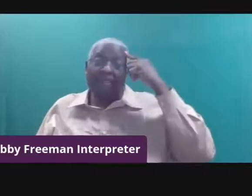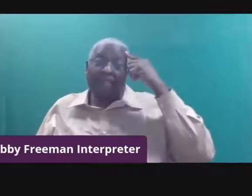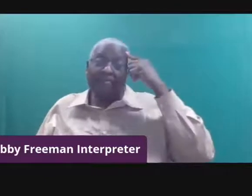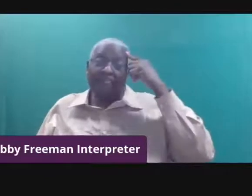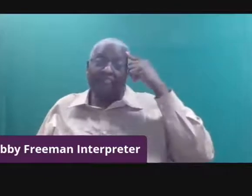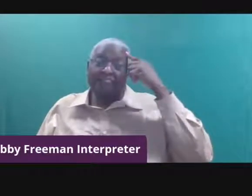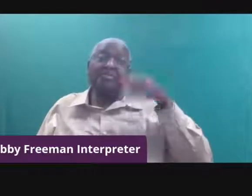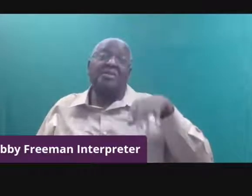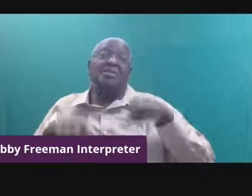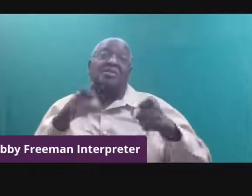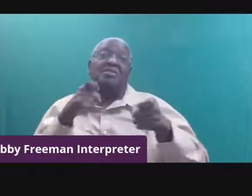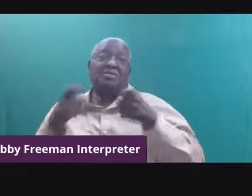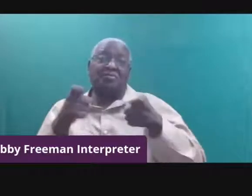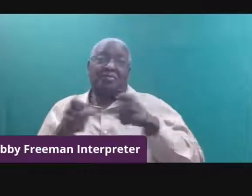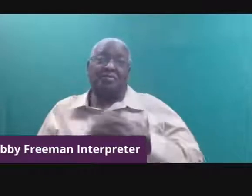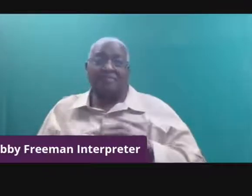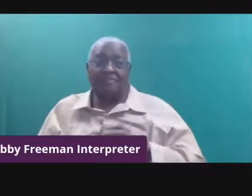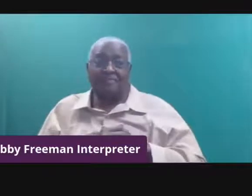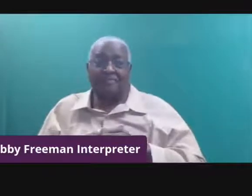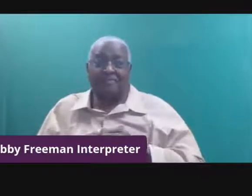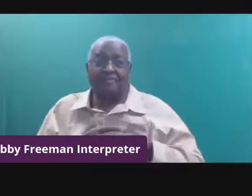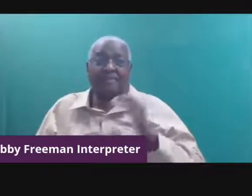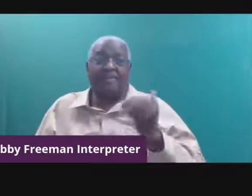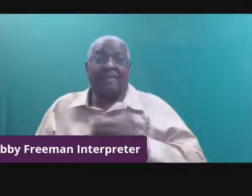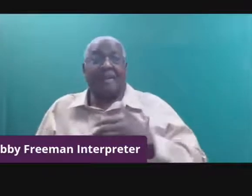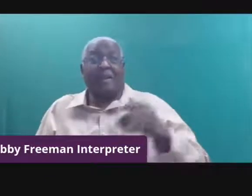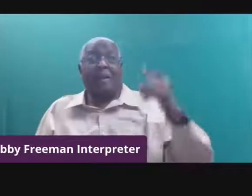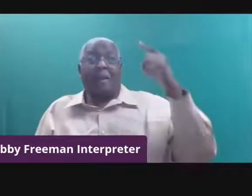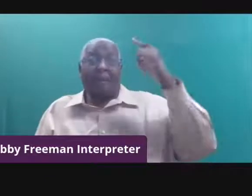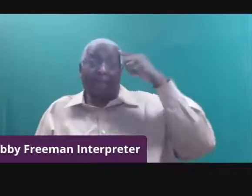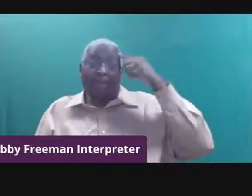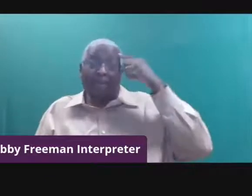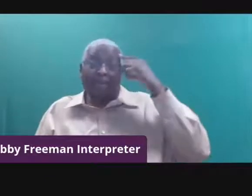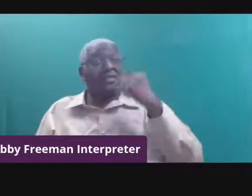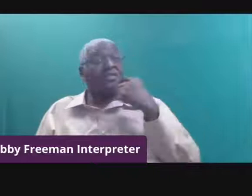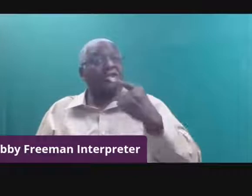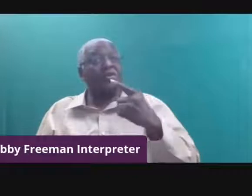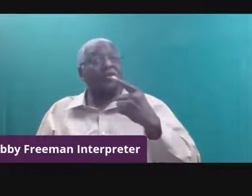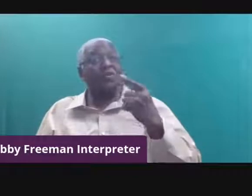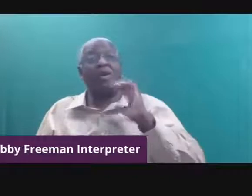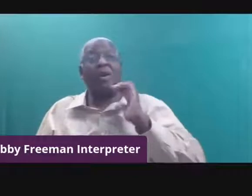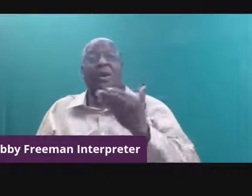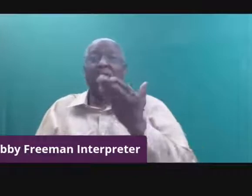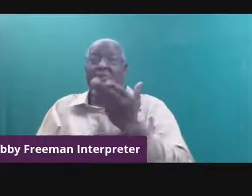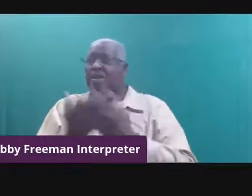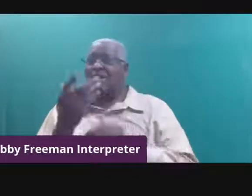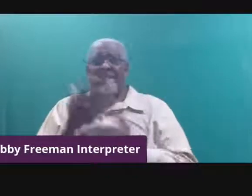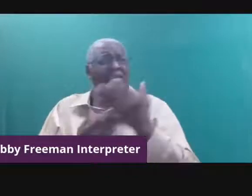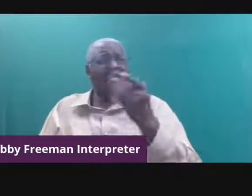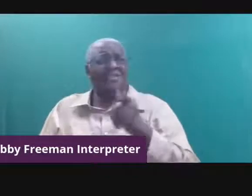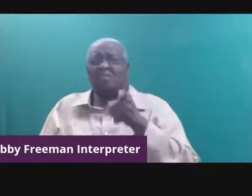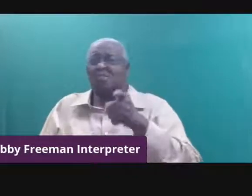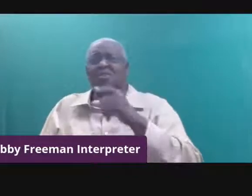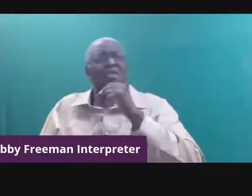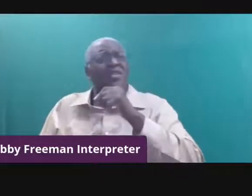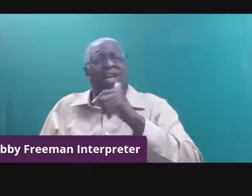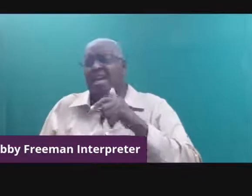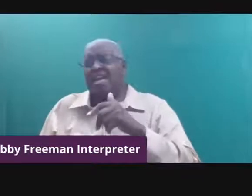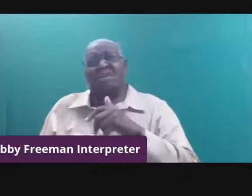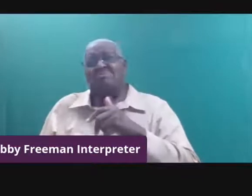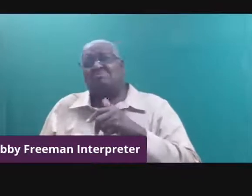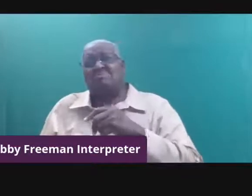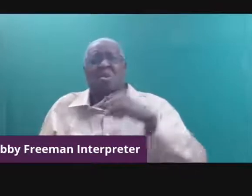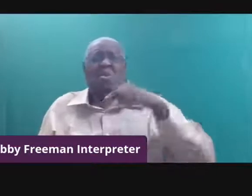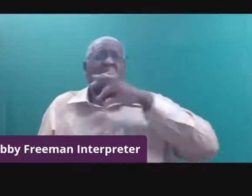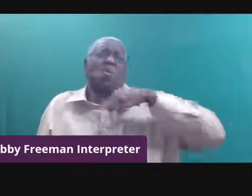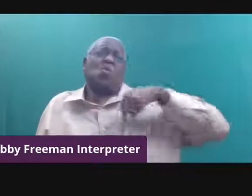us. It was our mind that told our hands that they weren't qualified to fill out the application, so we didn't fill it out.